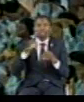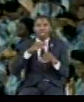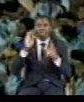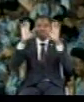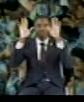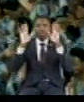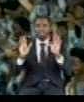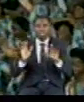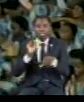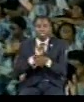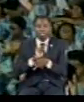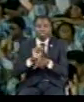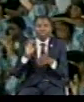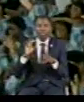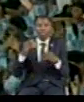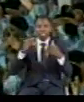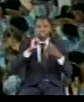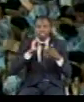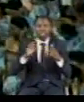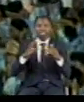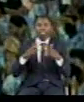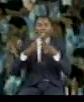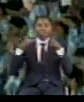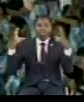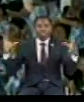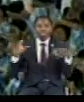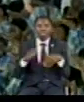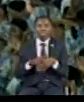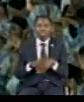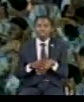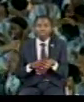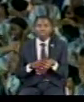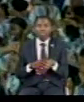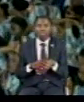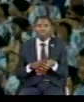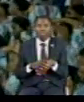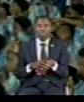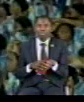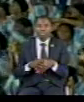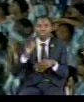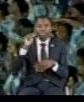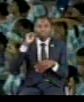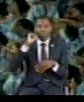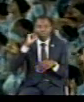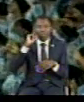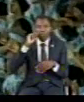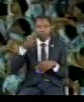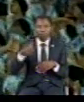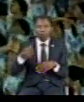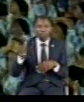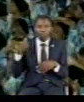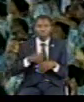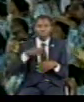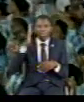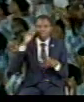just super abundant. And tomorrow